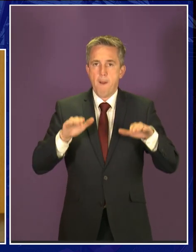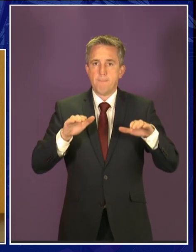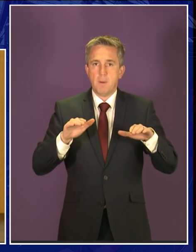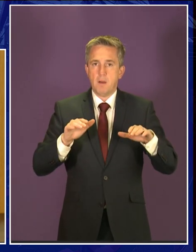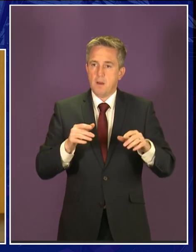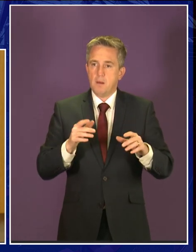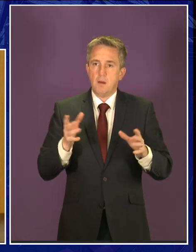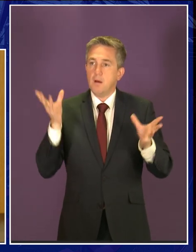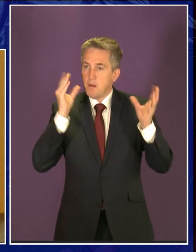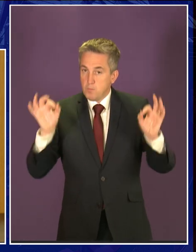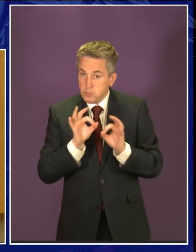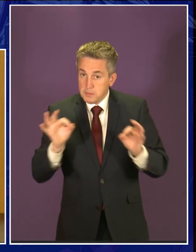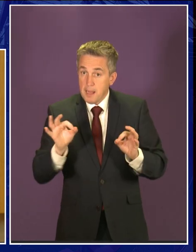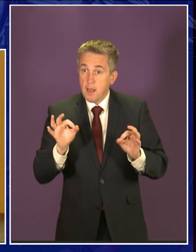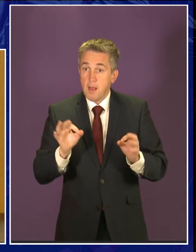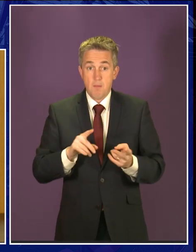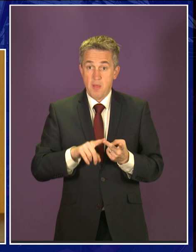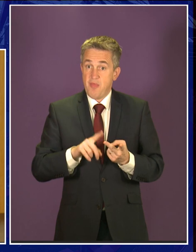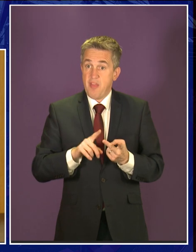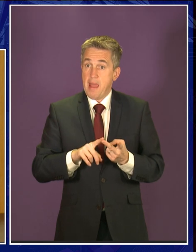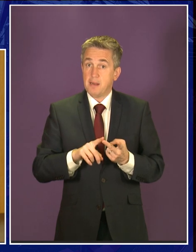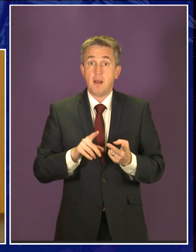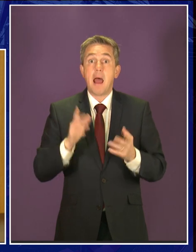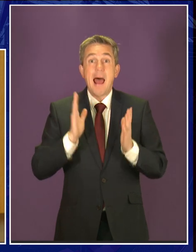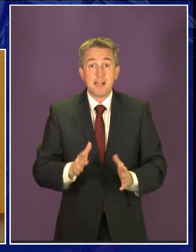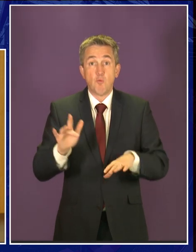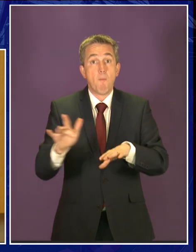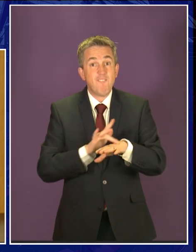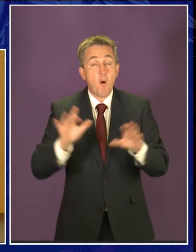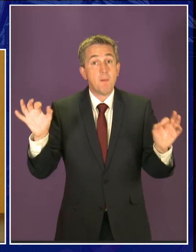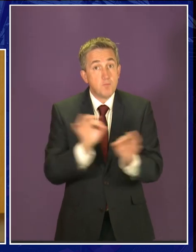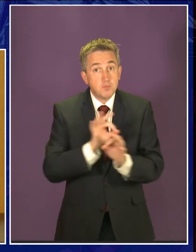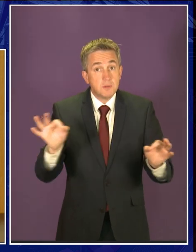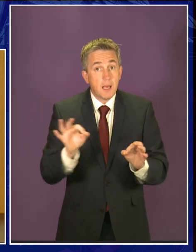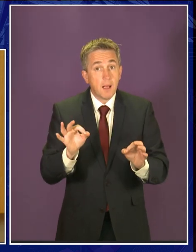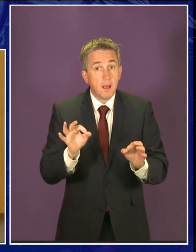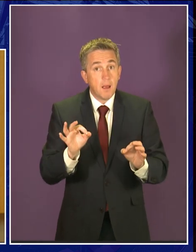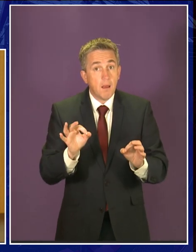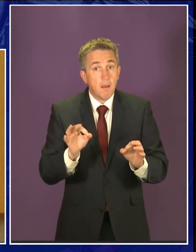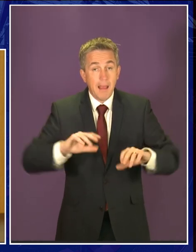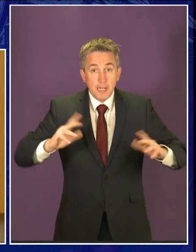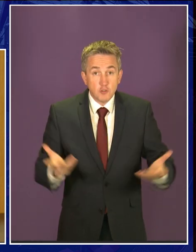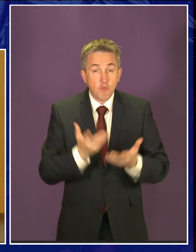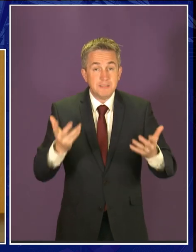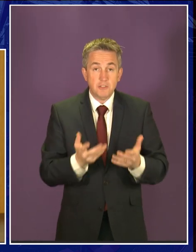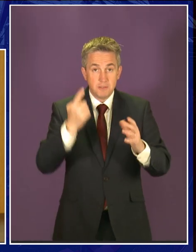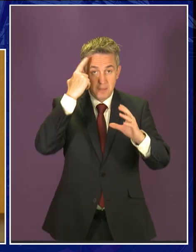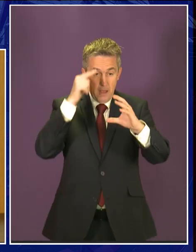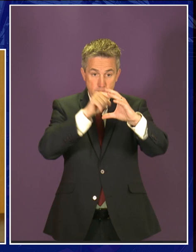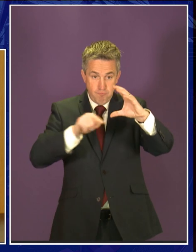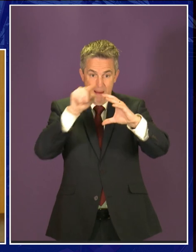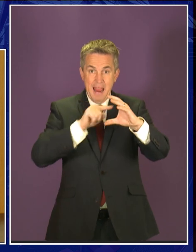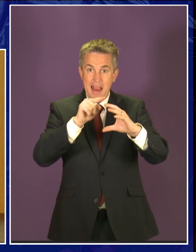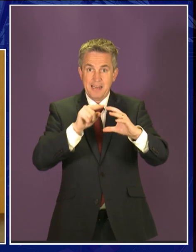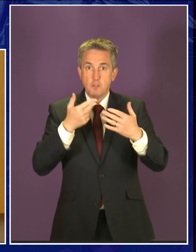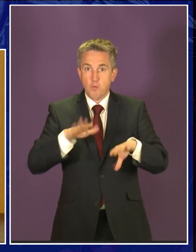itself, we now have clear evidence that learning and performing music engages and activates many areas and systems of the